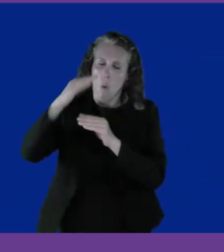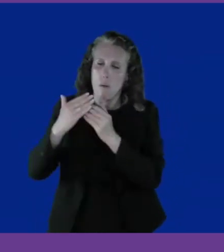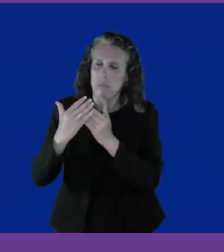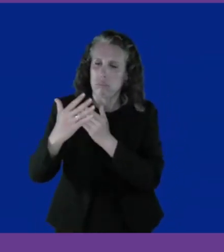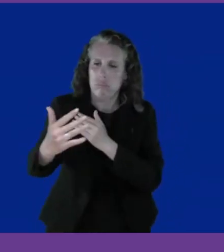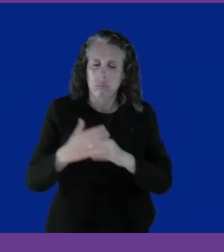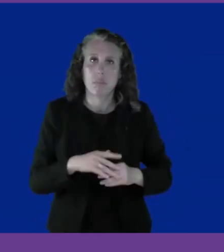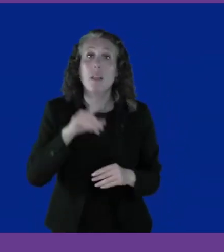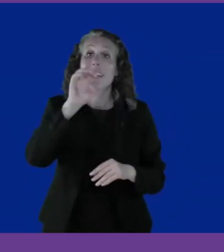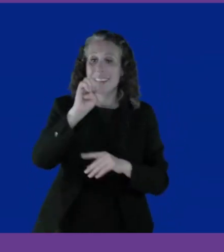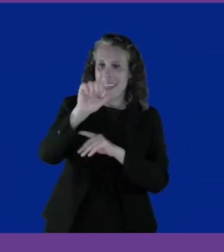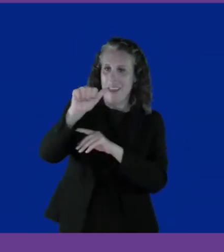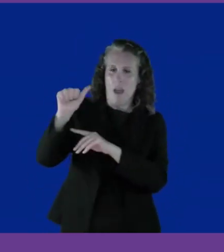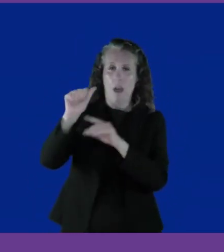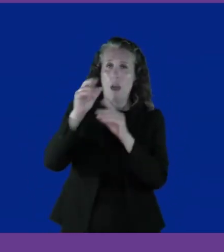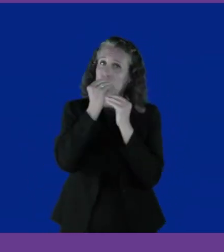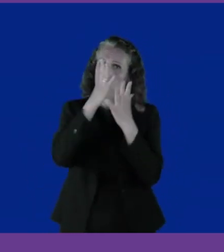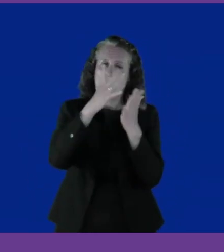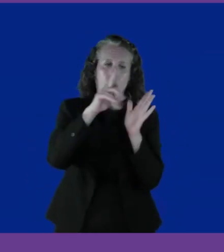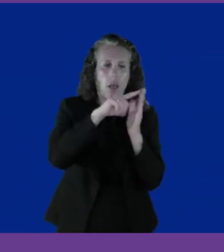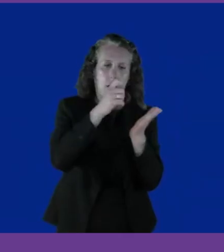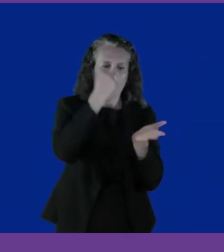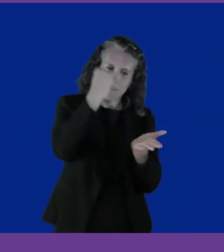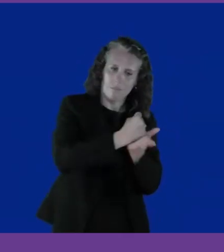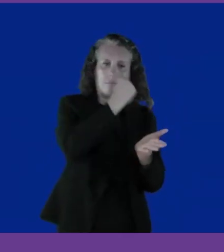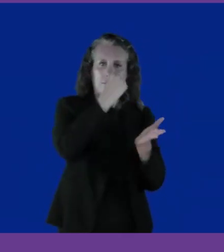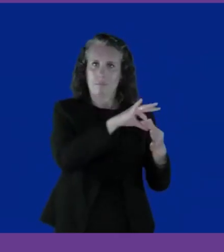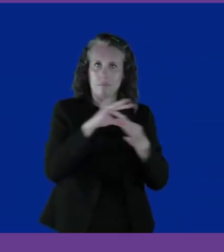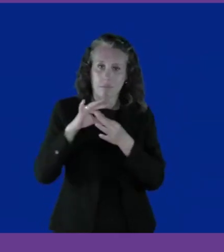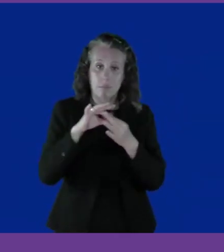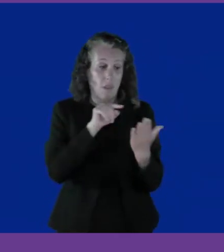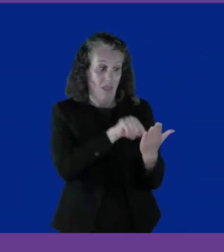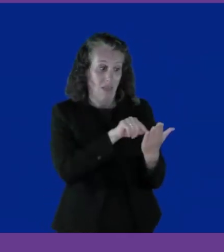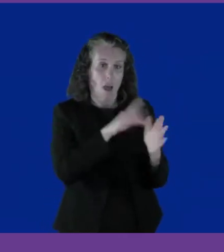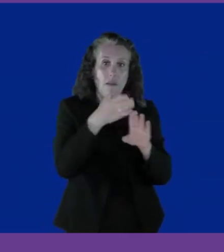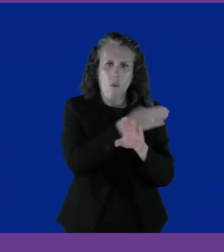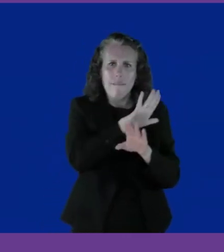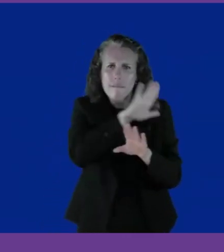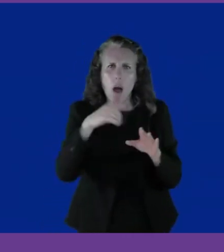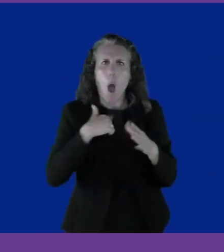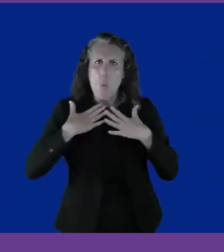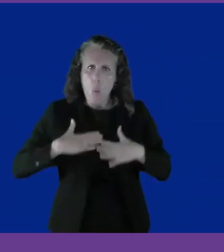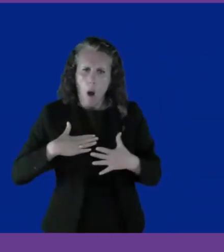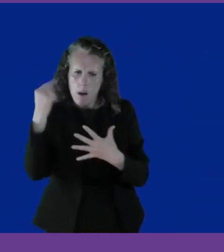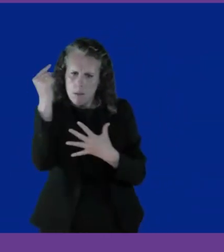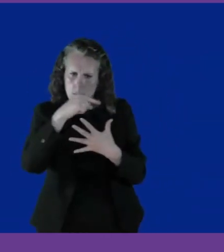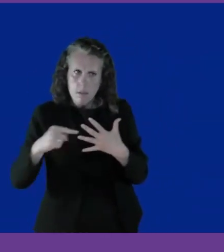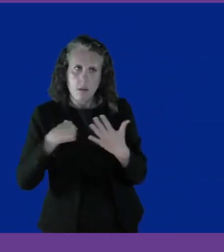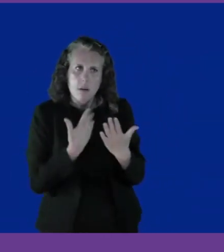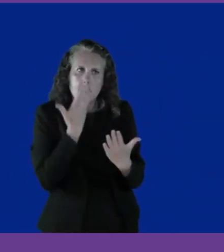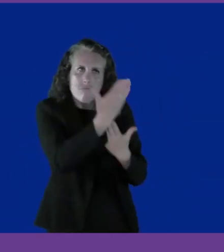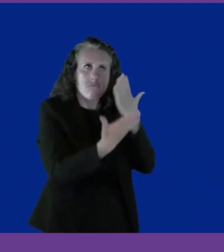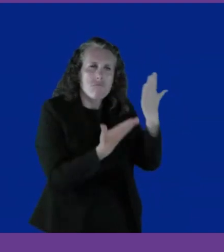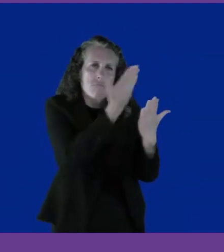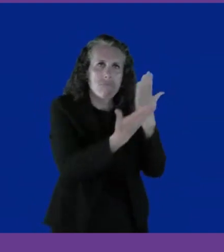Act. We've been developing many recommendations, a set of recommendations for accessible of payment